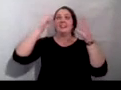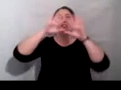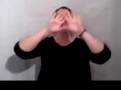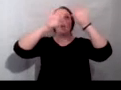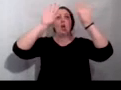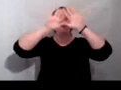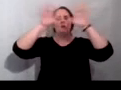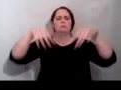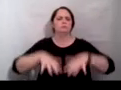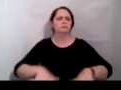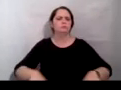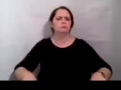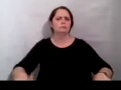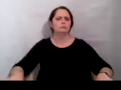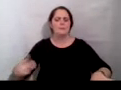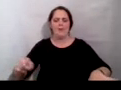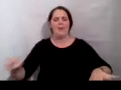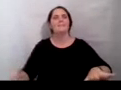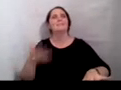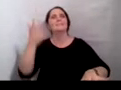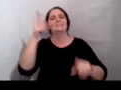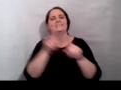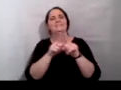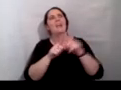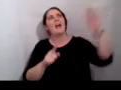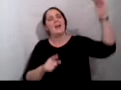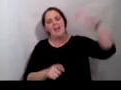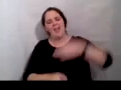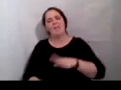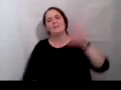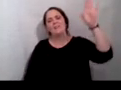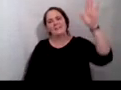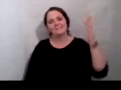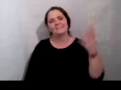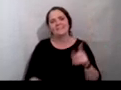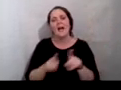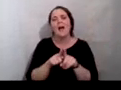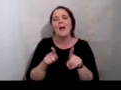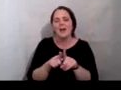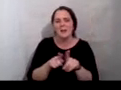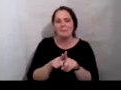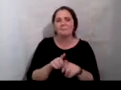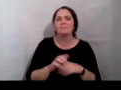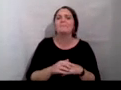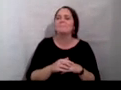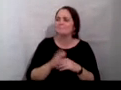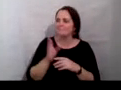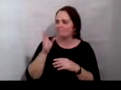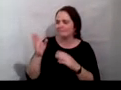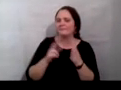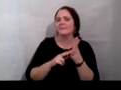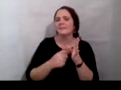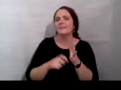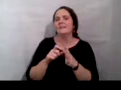sky over the land, and the sky in turn is reflected on the surface of the water. Nadi spoke of how the night